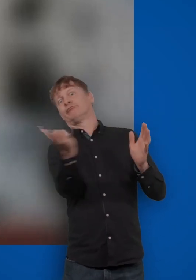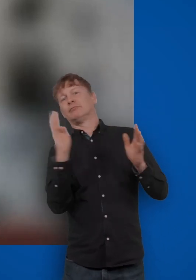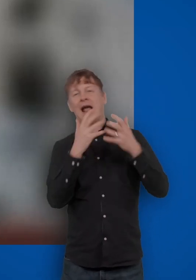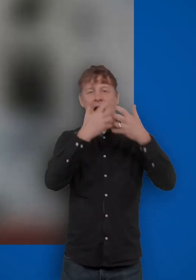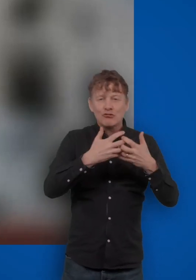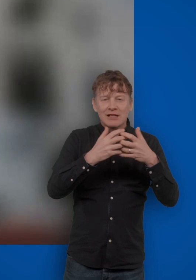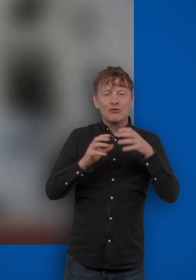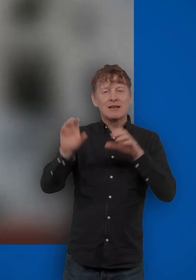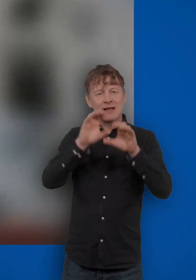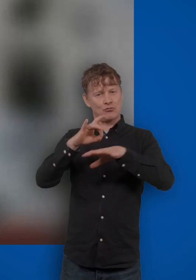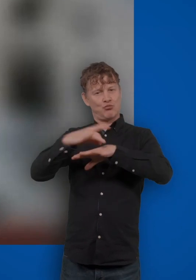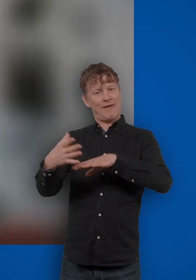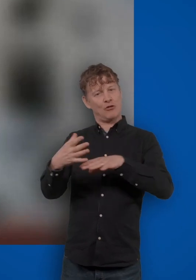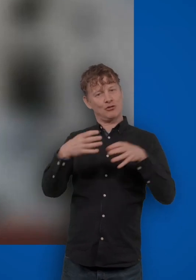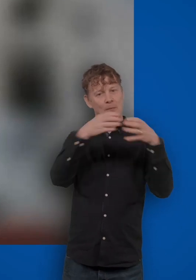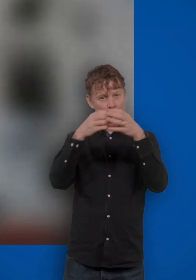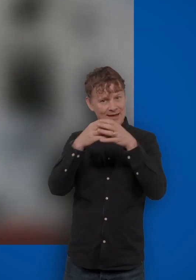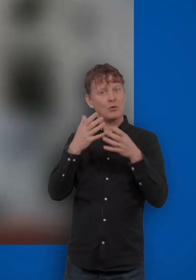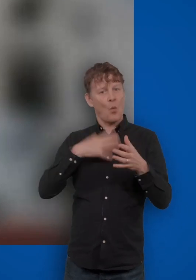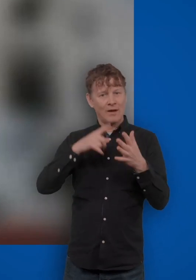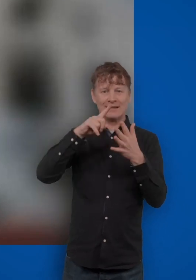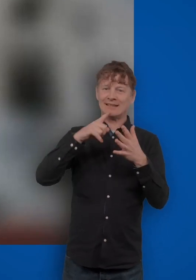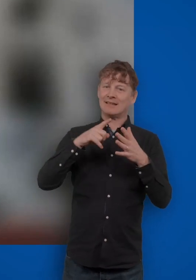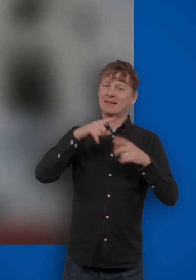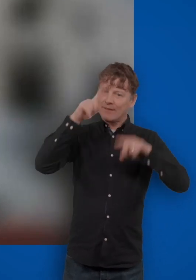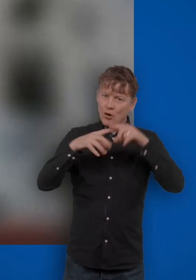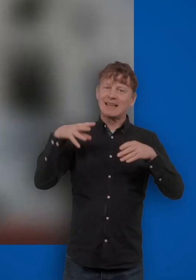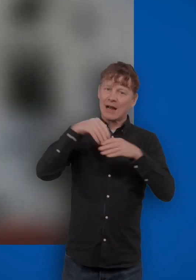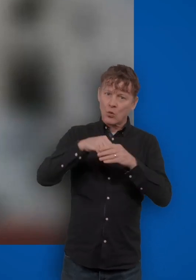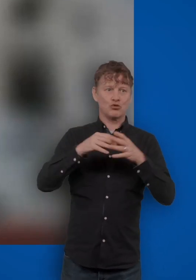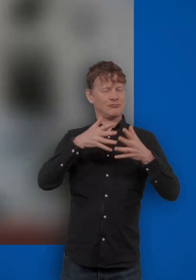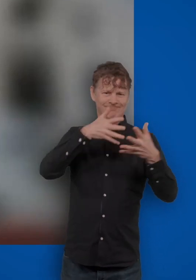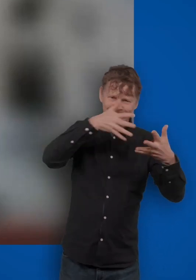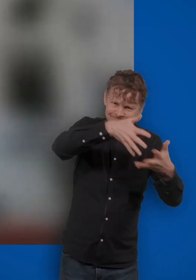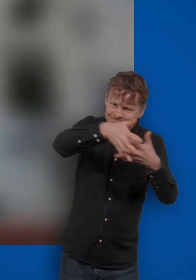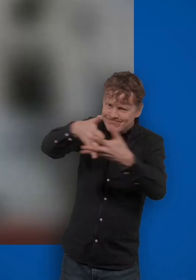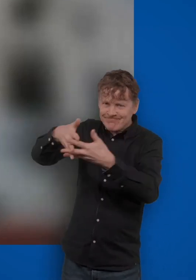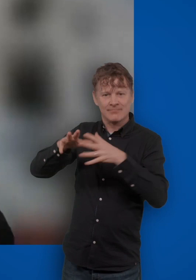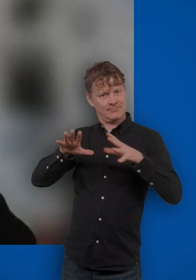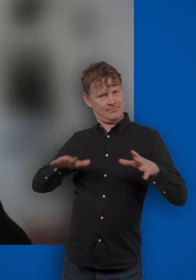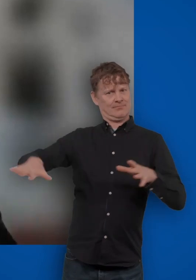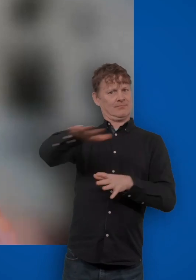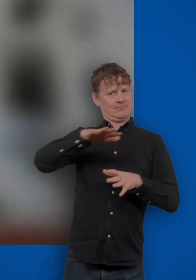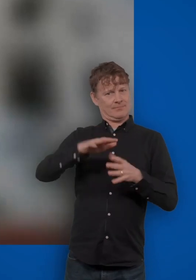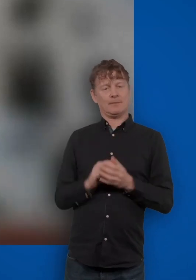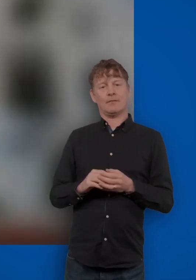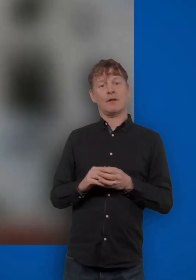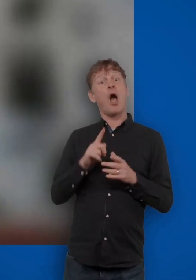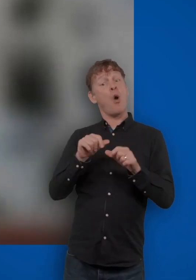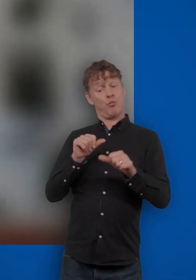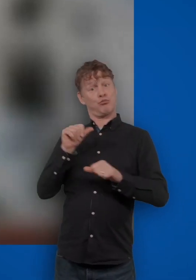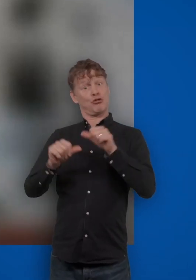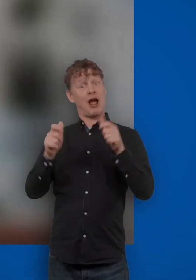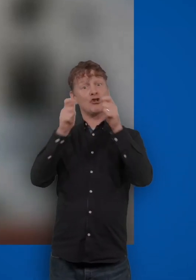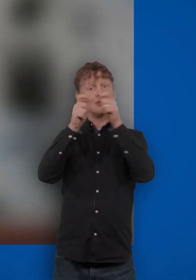engineering and science professional bodies to embed diversity and inclusion in the workings of a profession. The progression